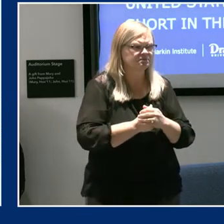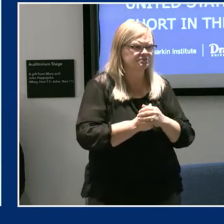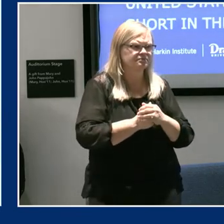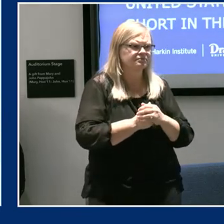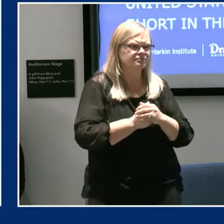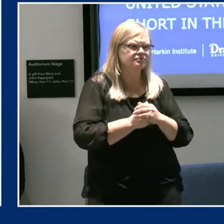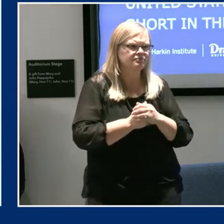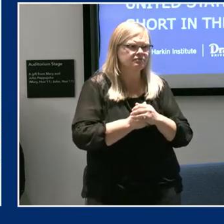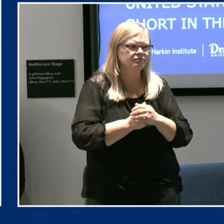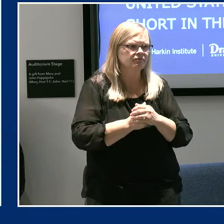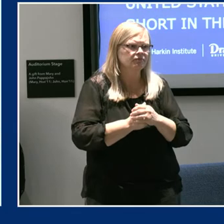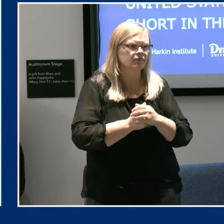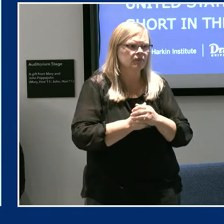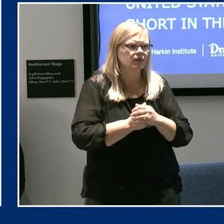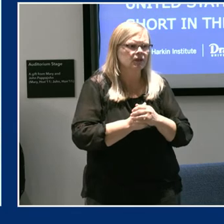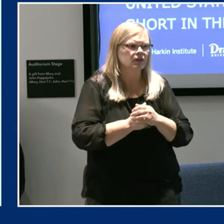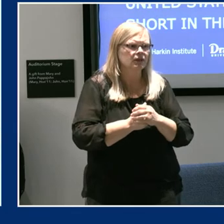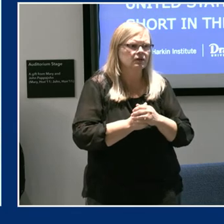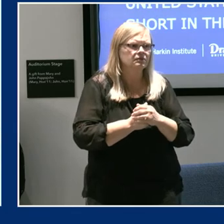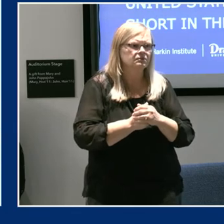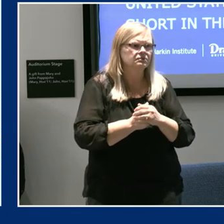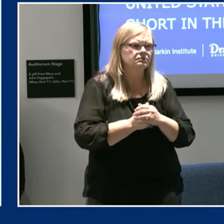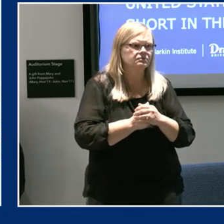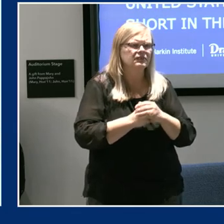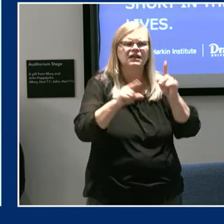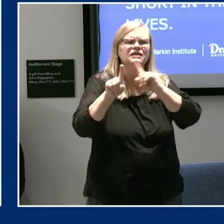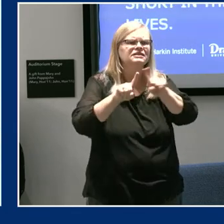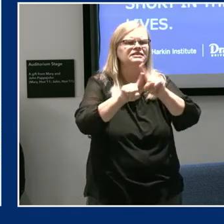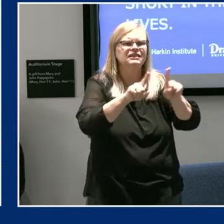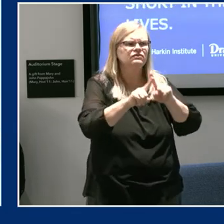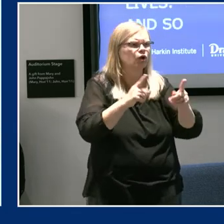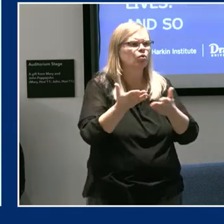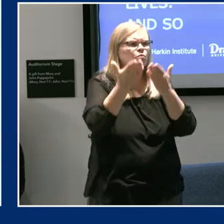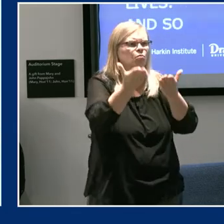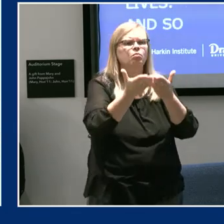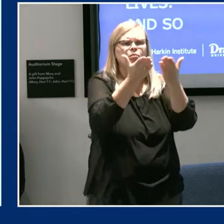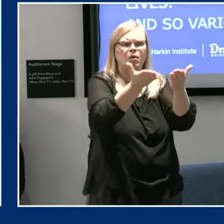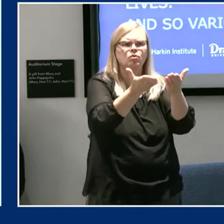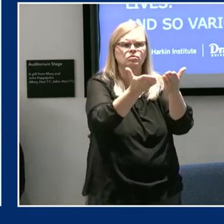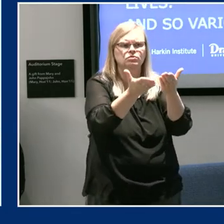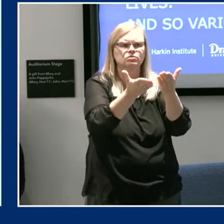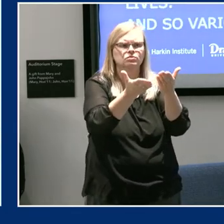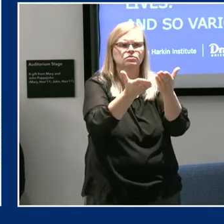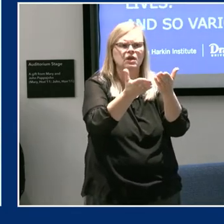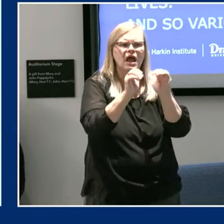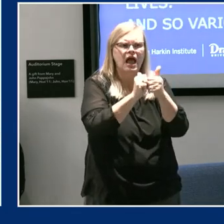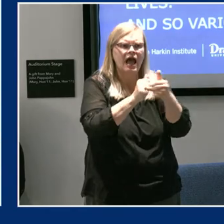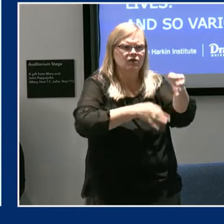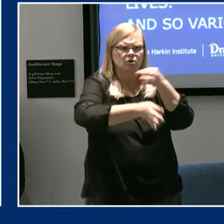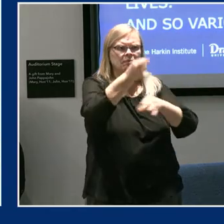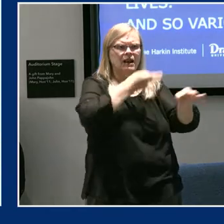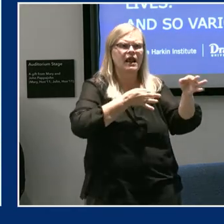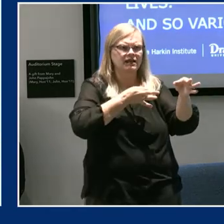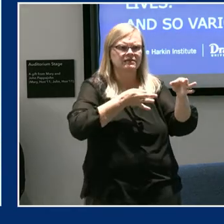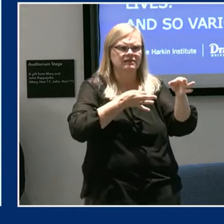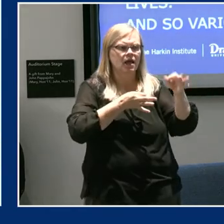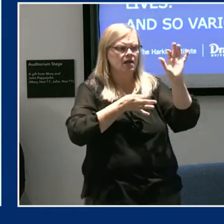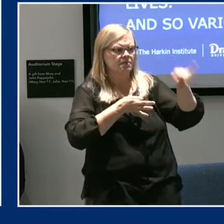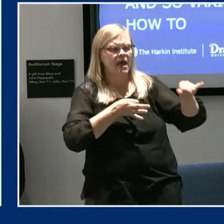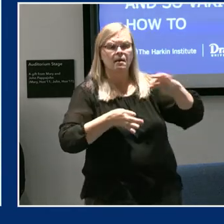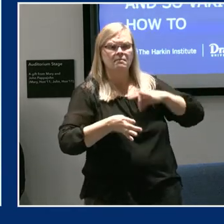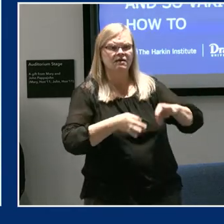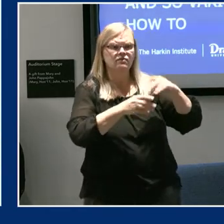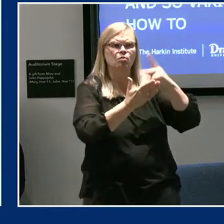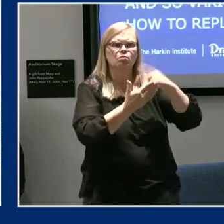And so various proposals have been made on how to replace the defined benefit program